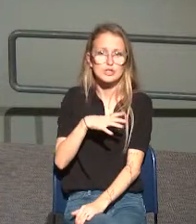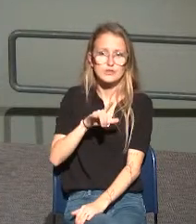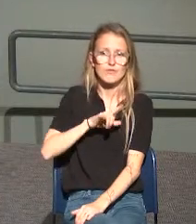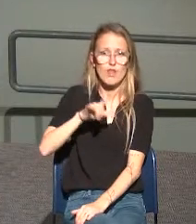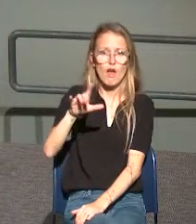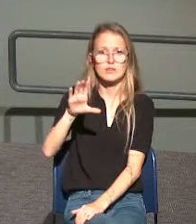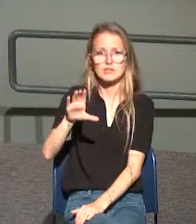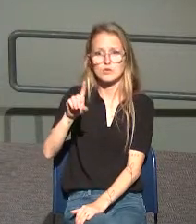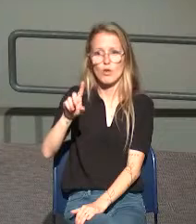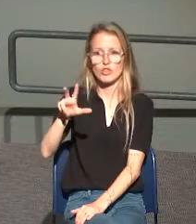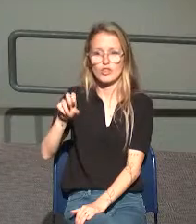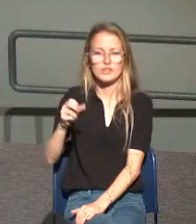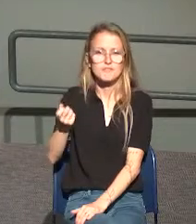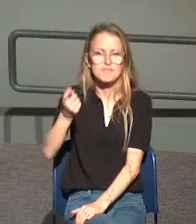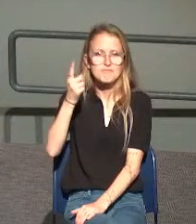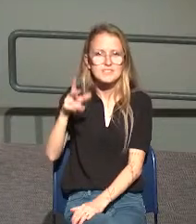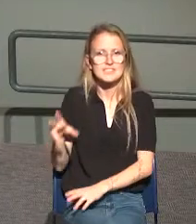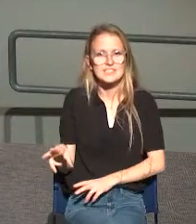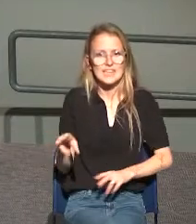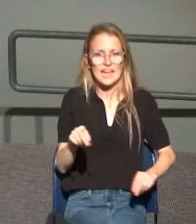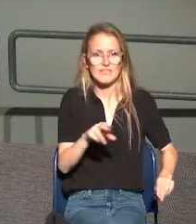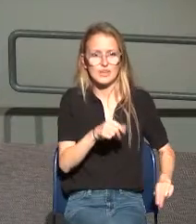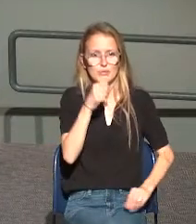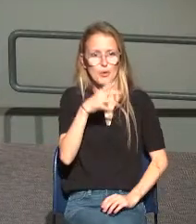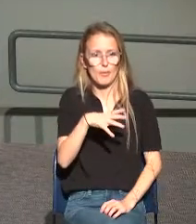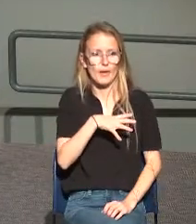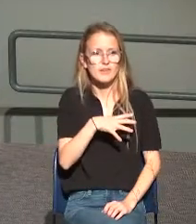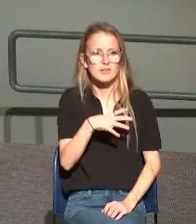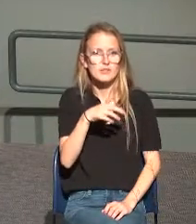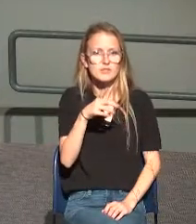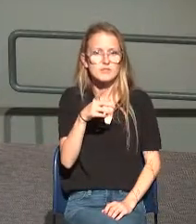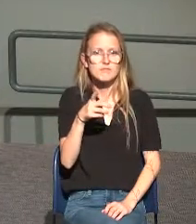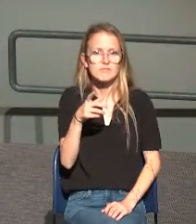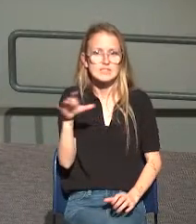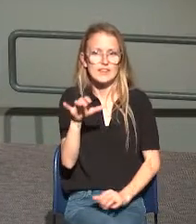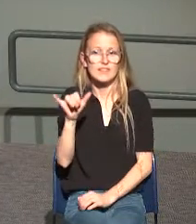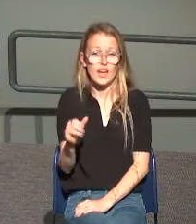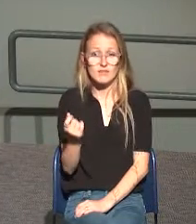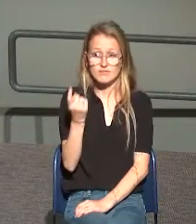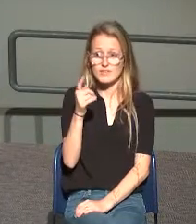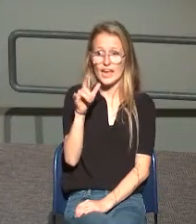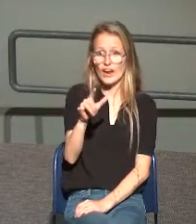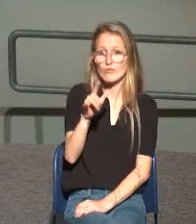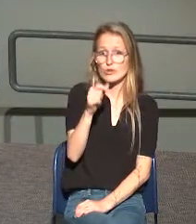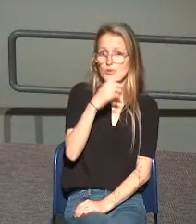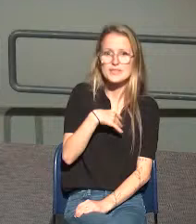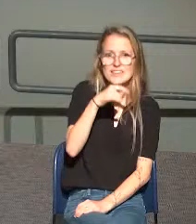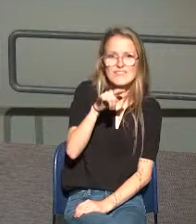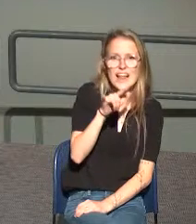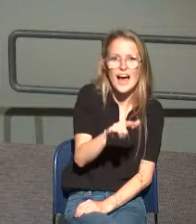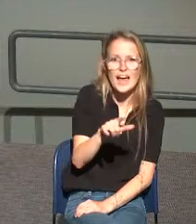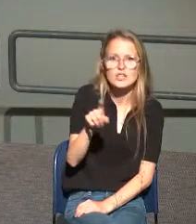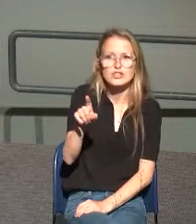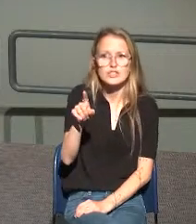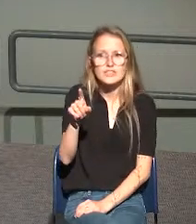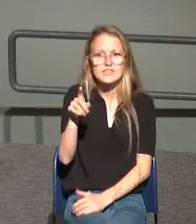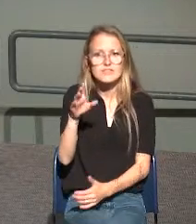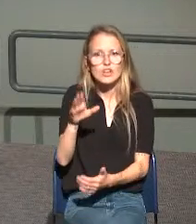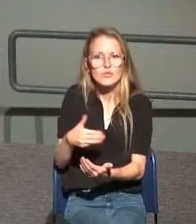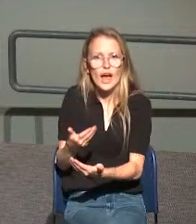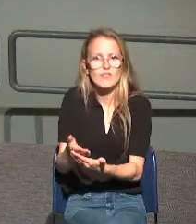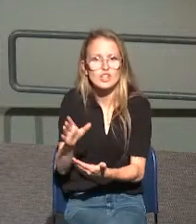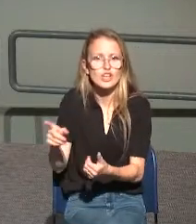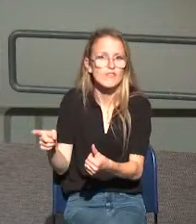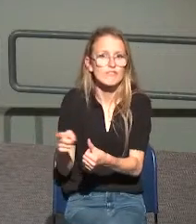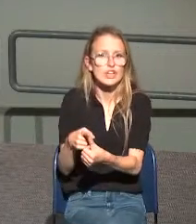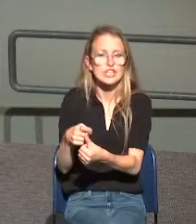C-130. Unfortunately, it was a Navy woman who had that honor because Air Force women didn't fly at the time. And she got to her first billet and she was told she's not allowed to